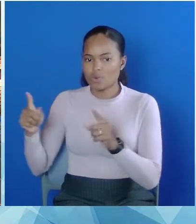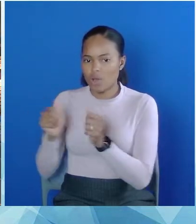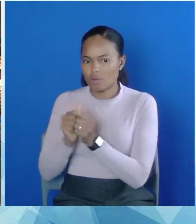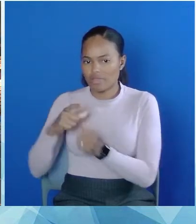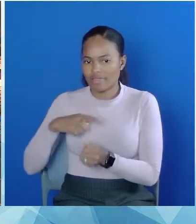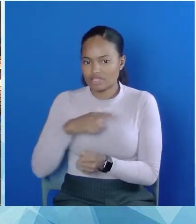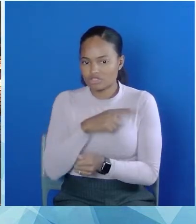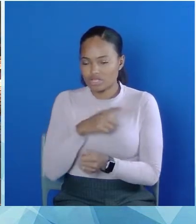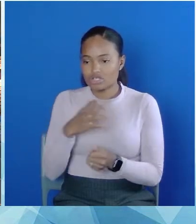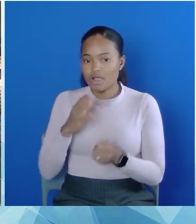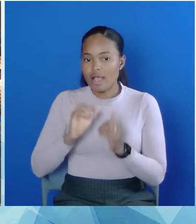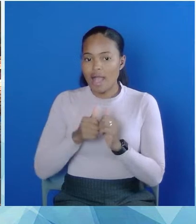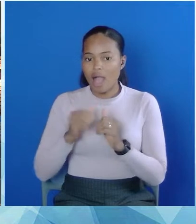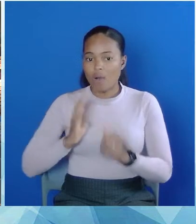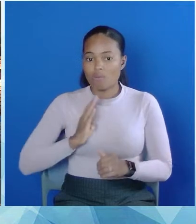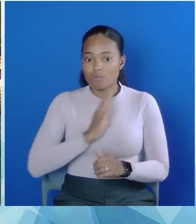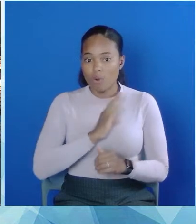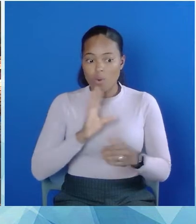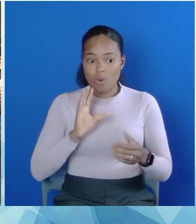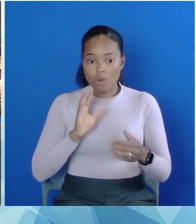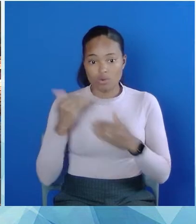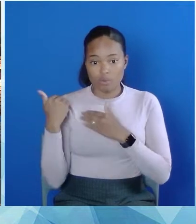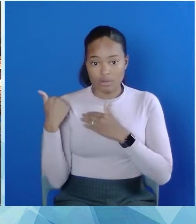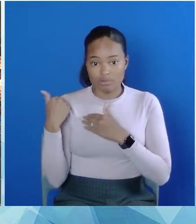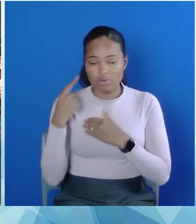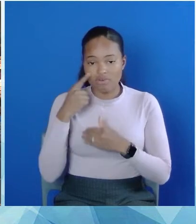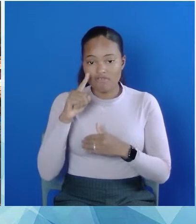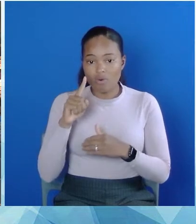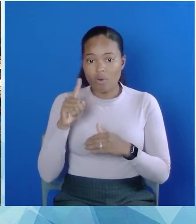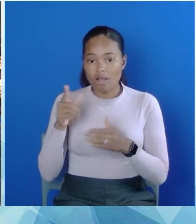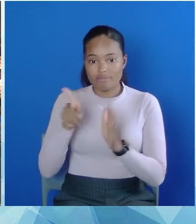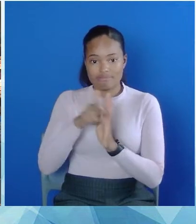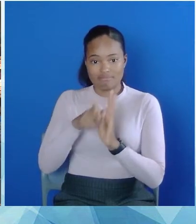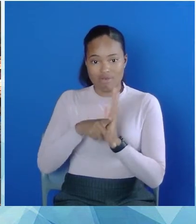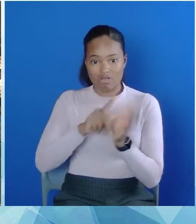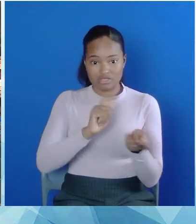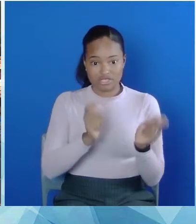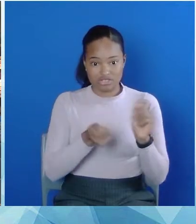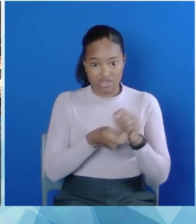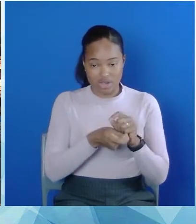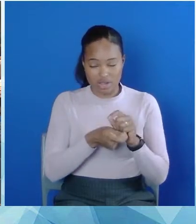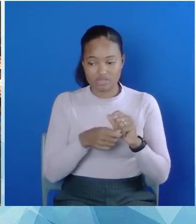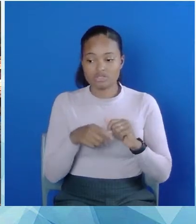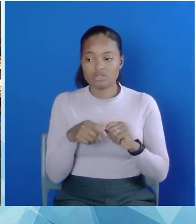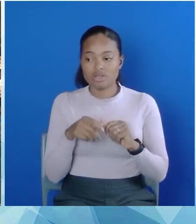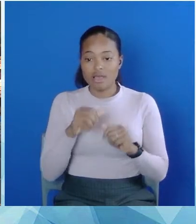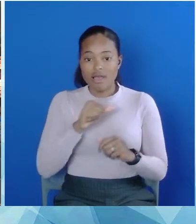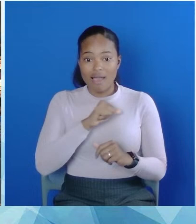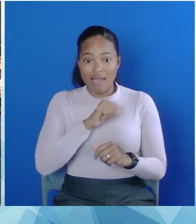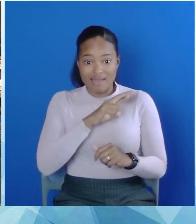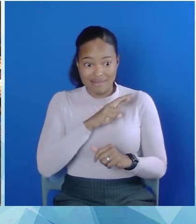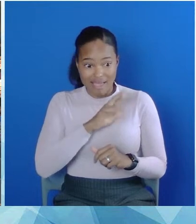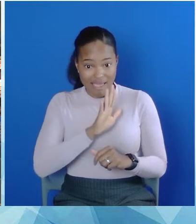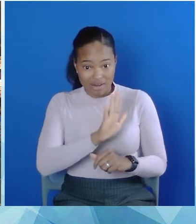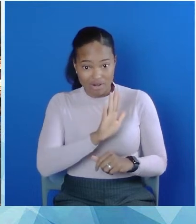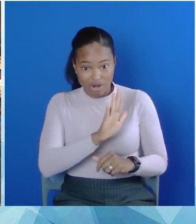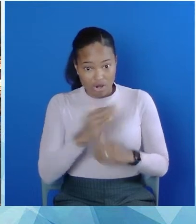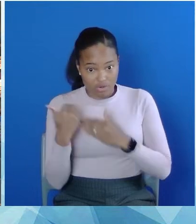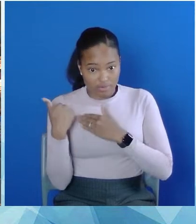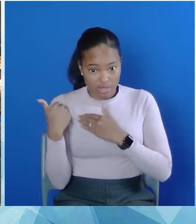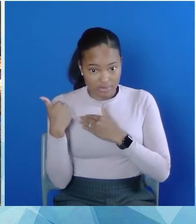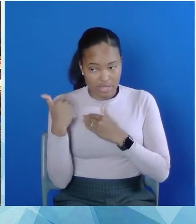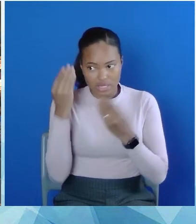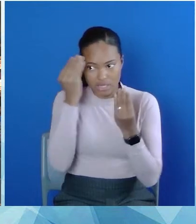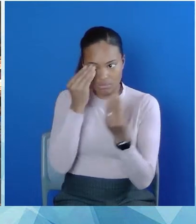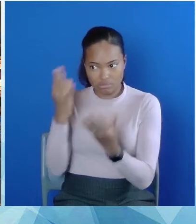board is responsible for policy changes, Annette, as superintendent, it is her responsibility to let the board